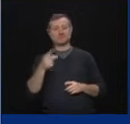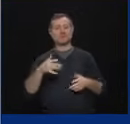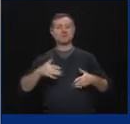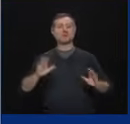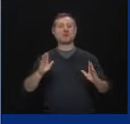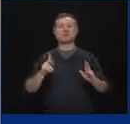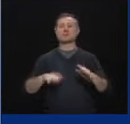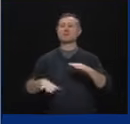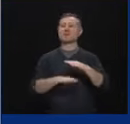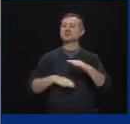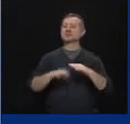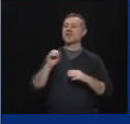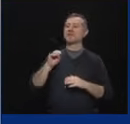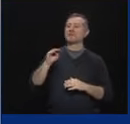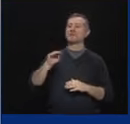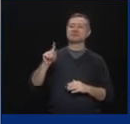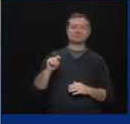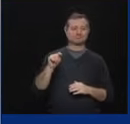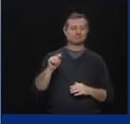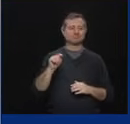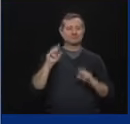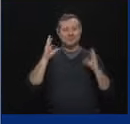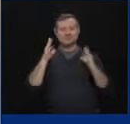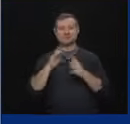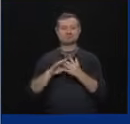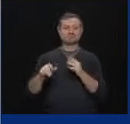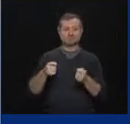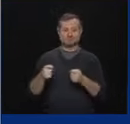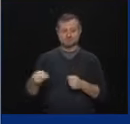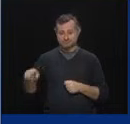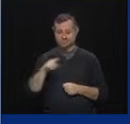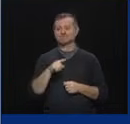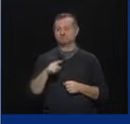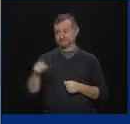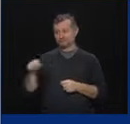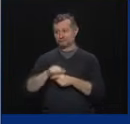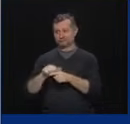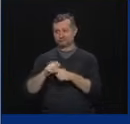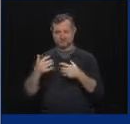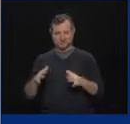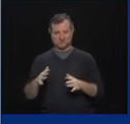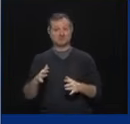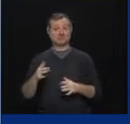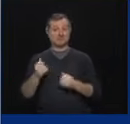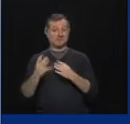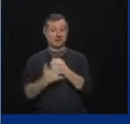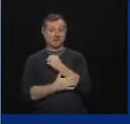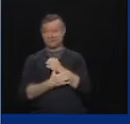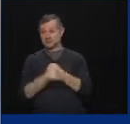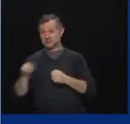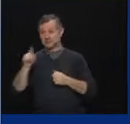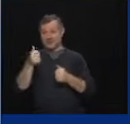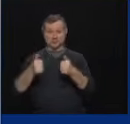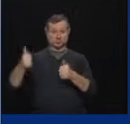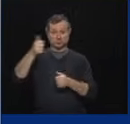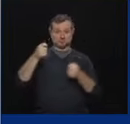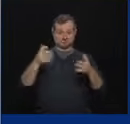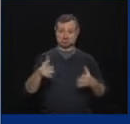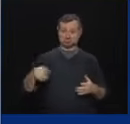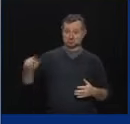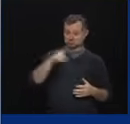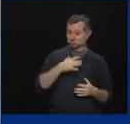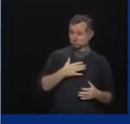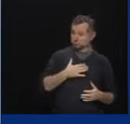an idea that came out of our local officials. Many county executives told me that they would like to be able to have this ability for their local